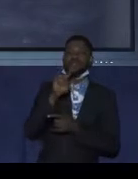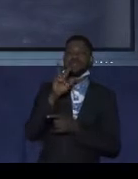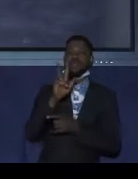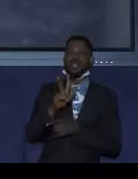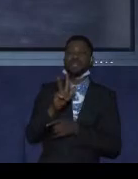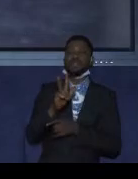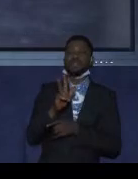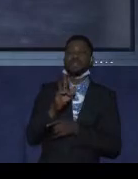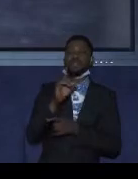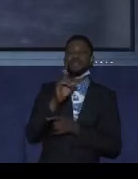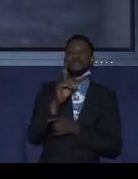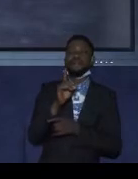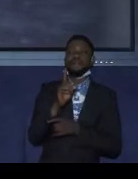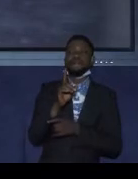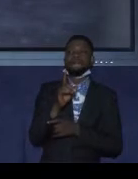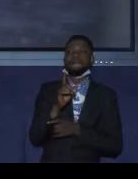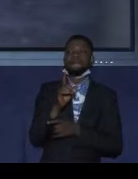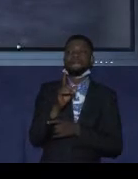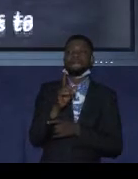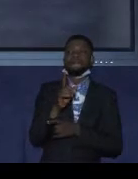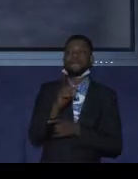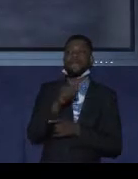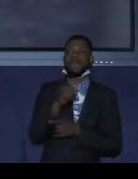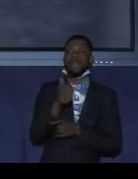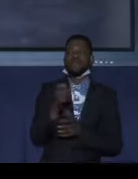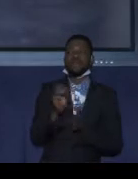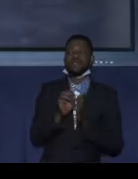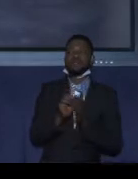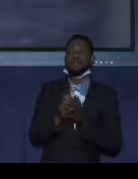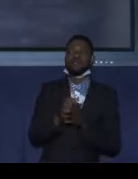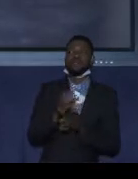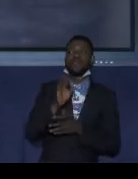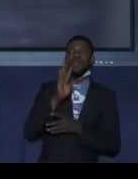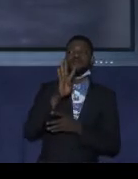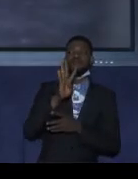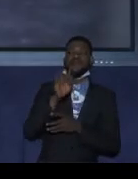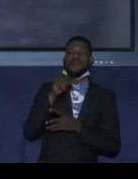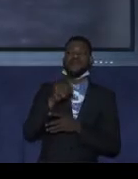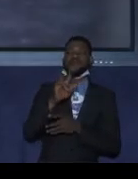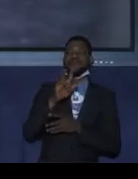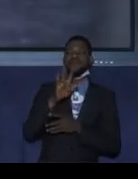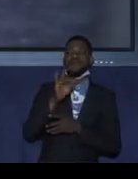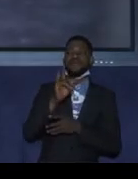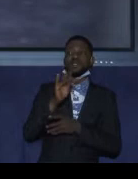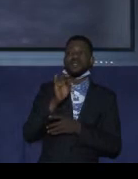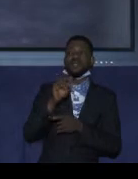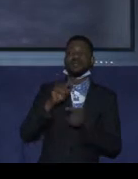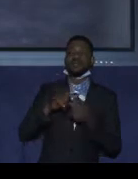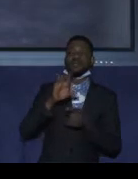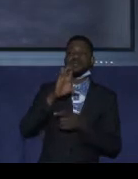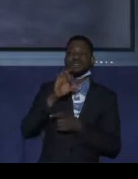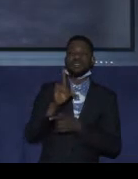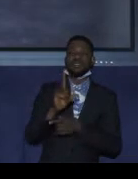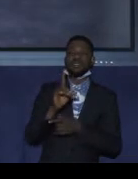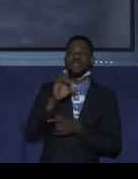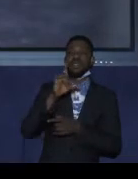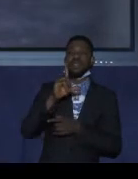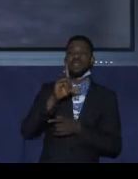because 1 liter is 1,000 milliliters. Let's look at another example. This one says convert 4.5 liters to